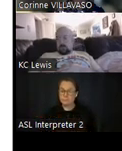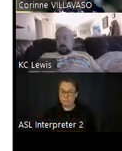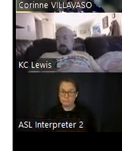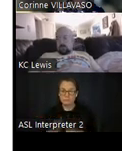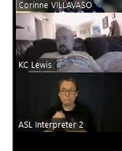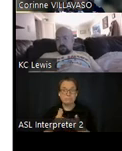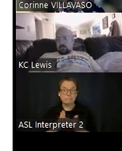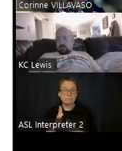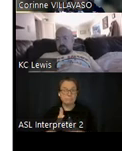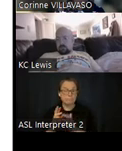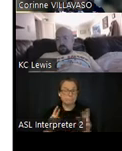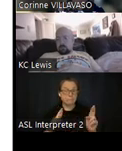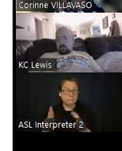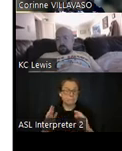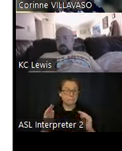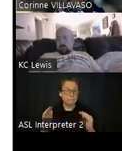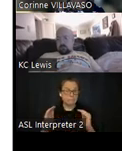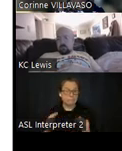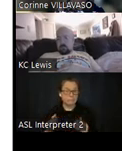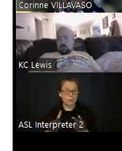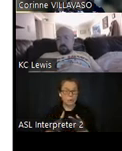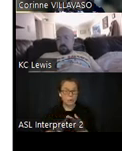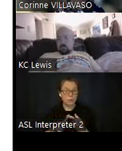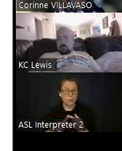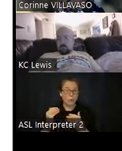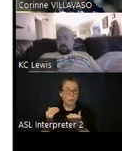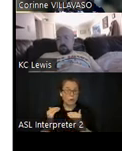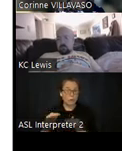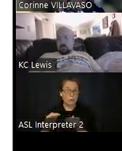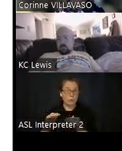Can we move on to restrictions?